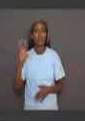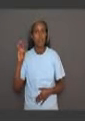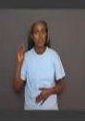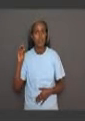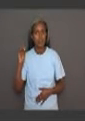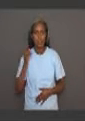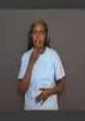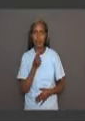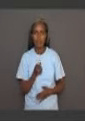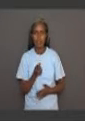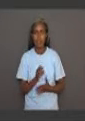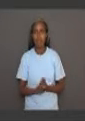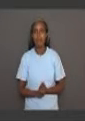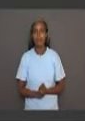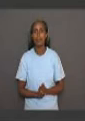562.50 bir.